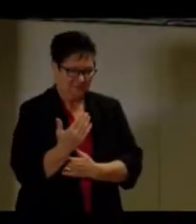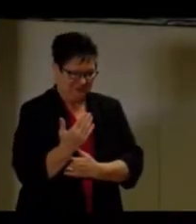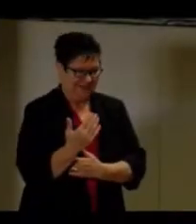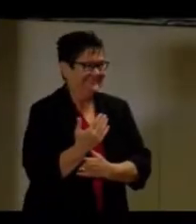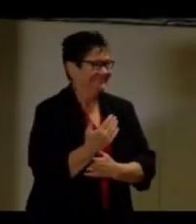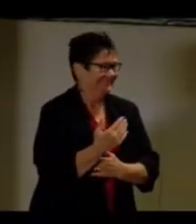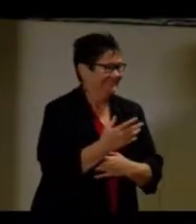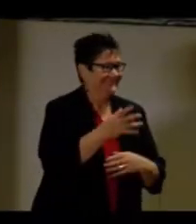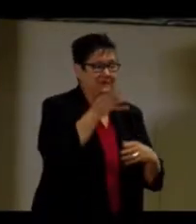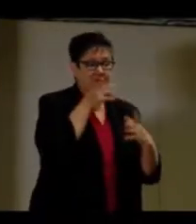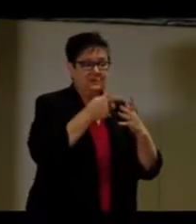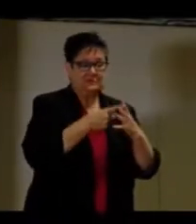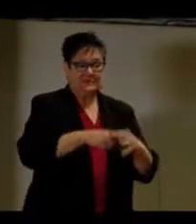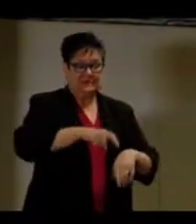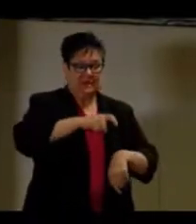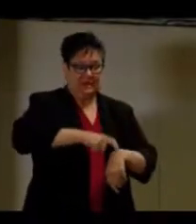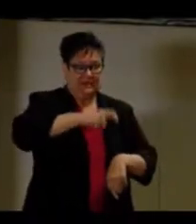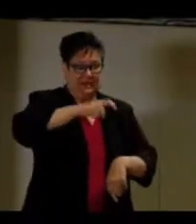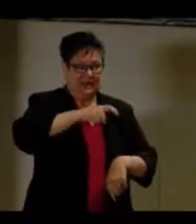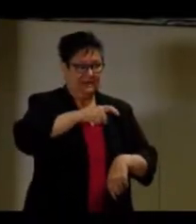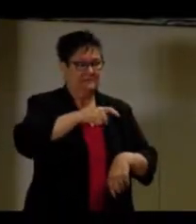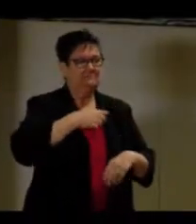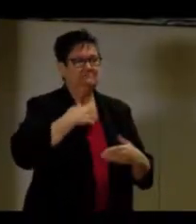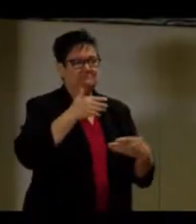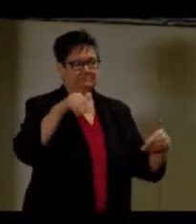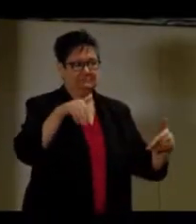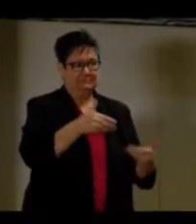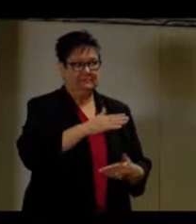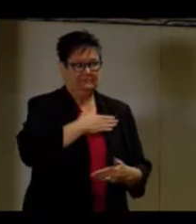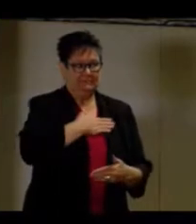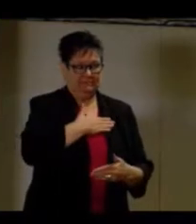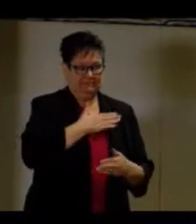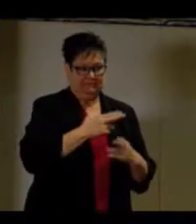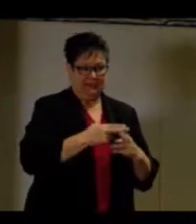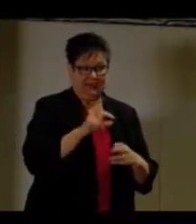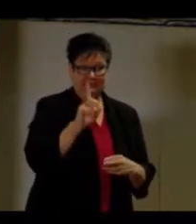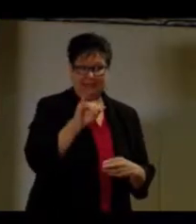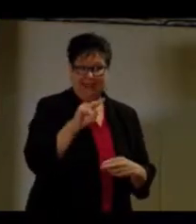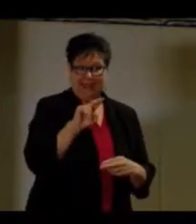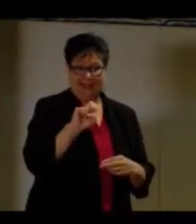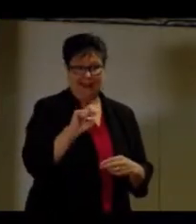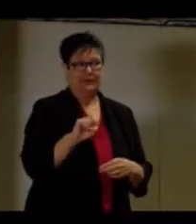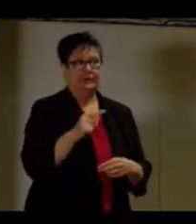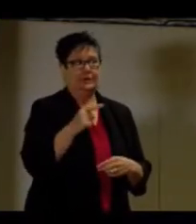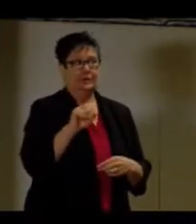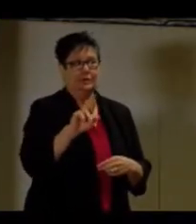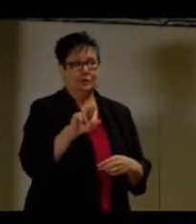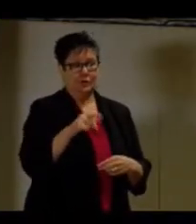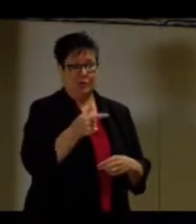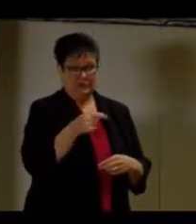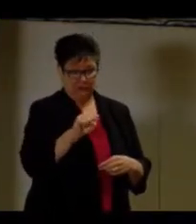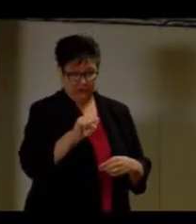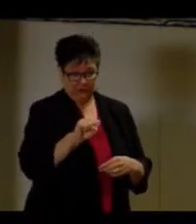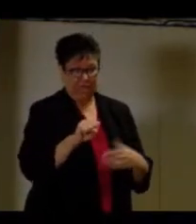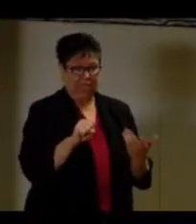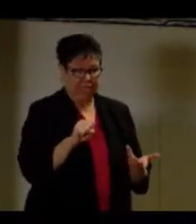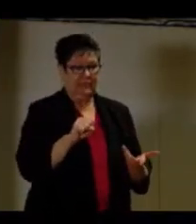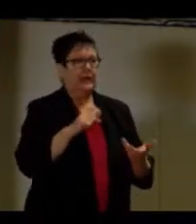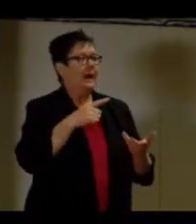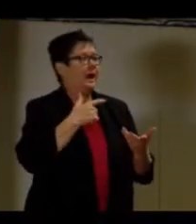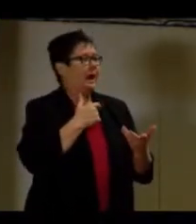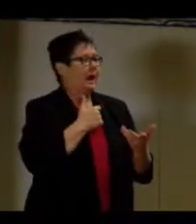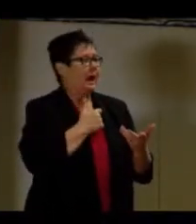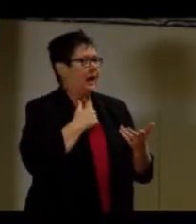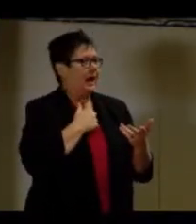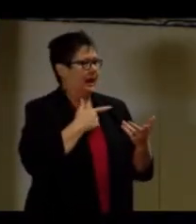For those of you who weren't here yesterday, I'm Diane Zorich. I'm the director of the Digitization Program Office. I don't have any special logistical notes to